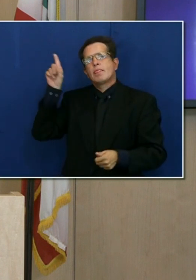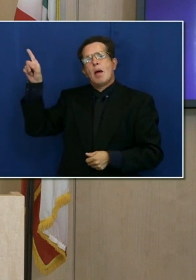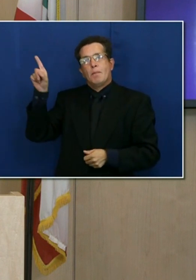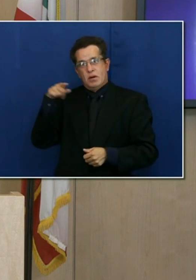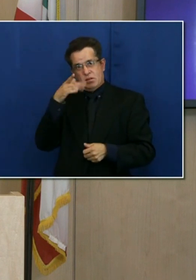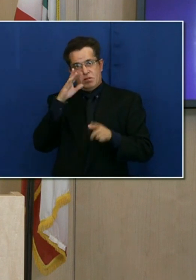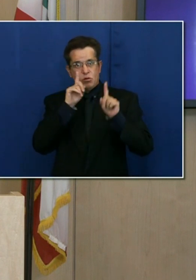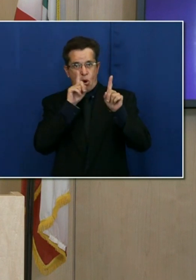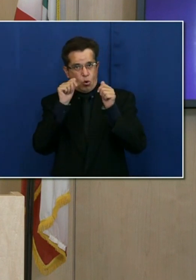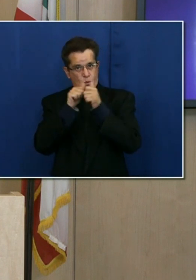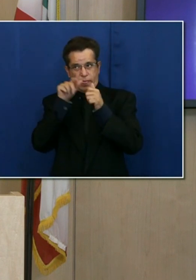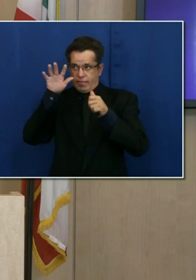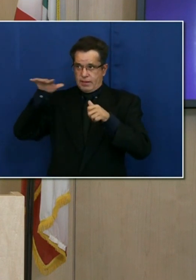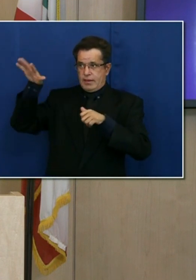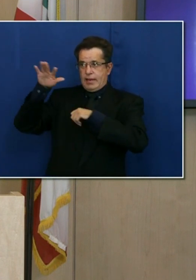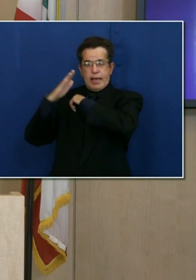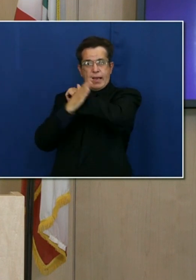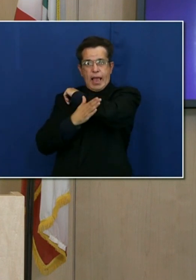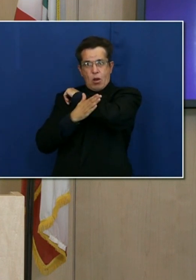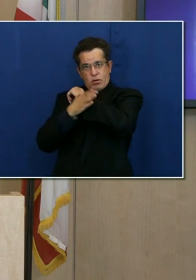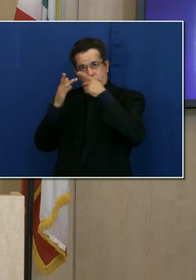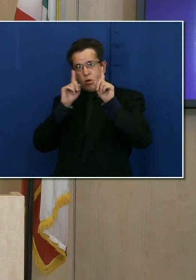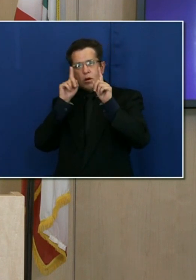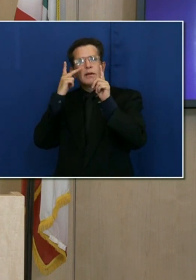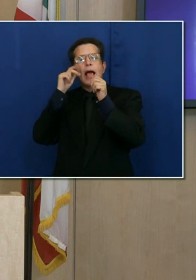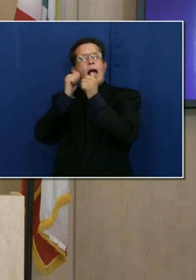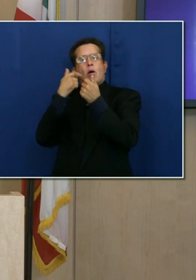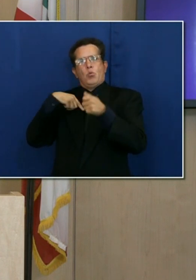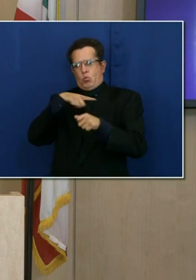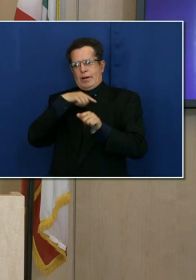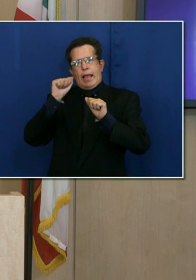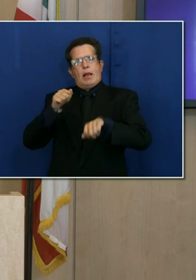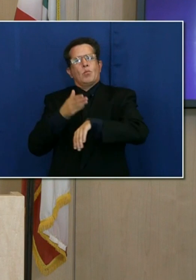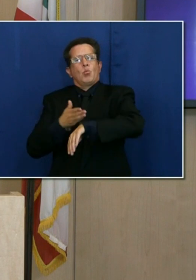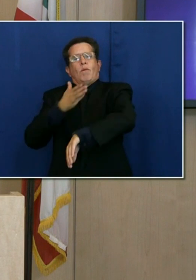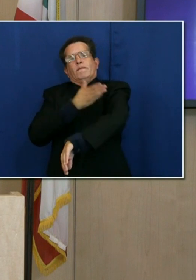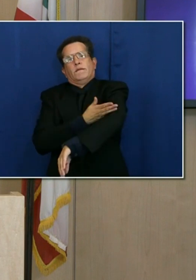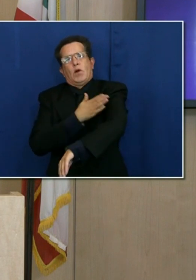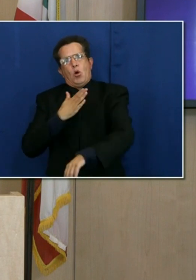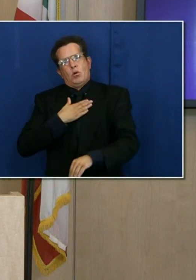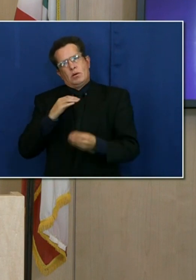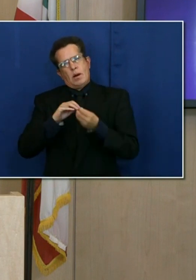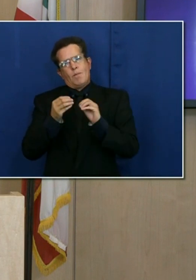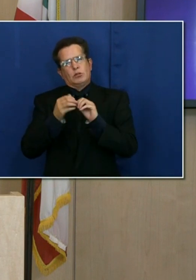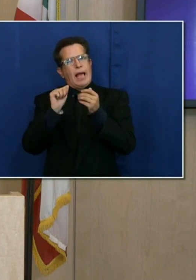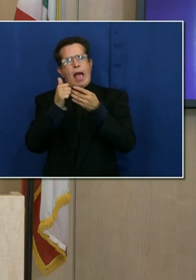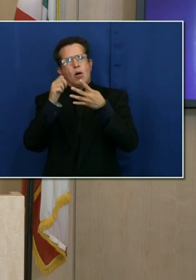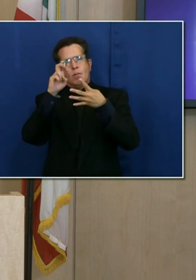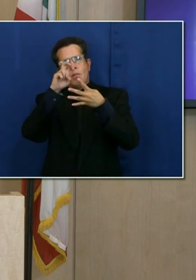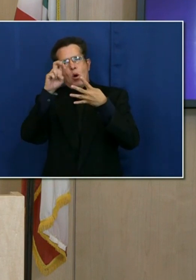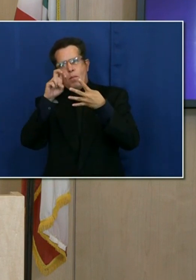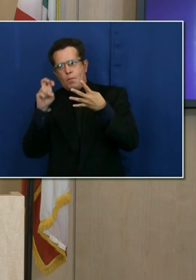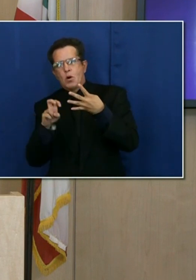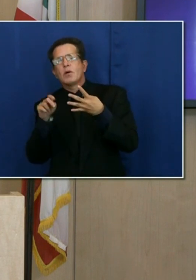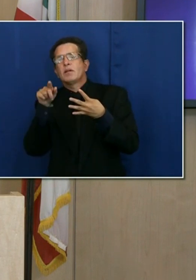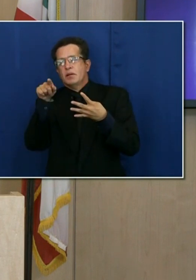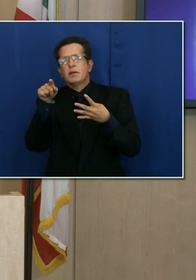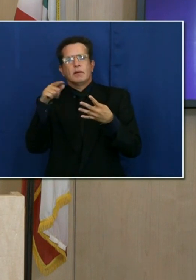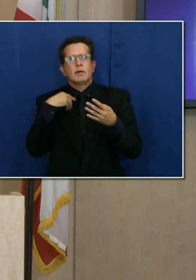other counties for advice on how to get numbers moving towards a less restrictive tier? If I could ask staff to bring up the map.